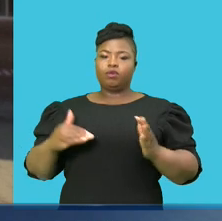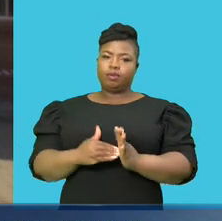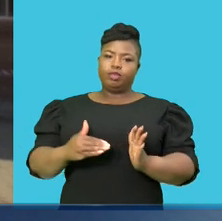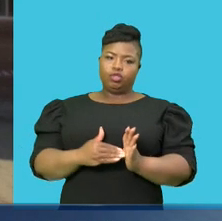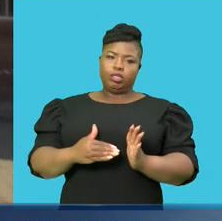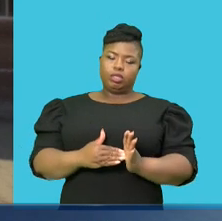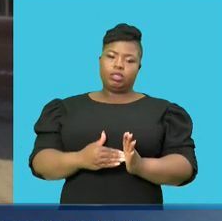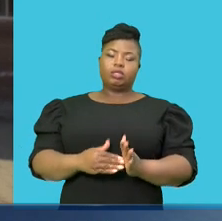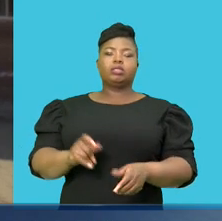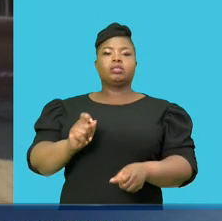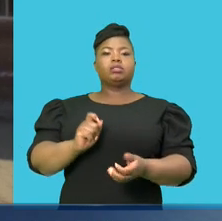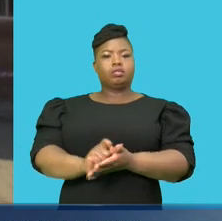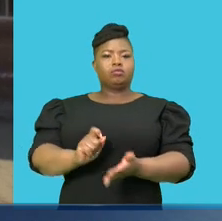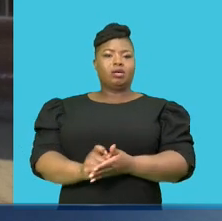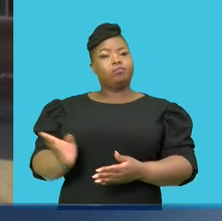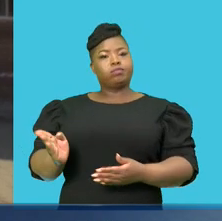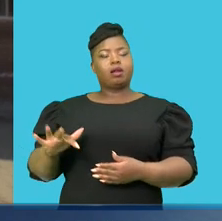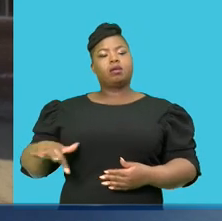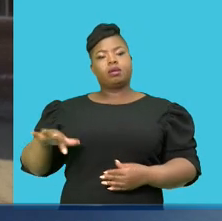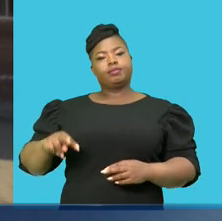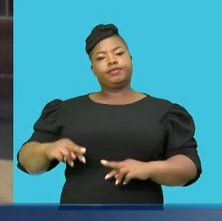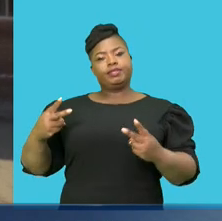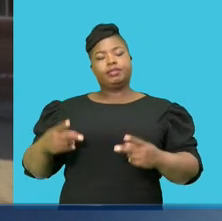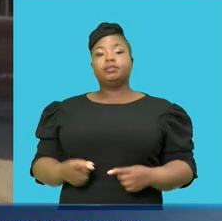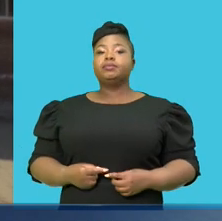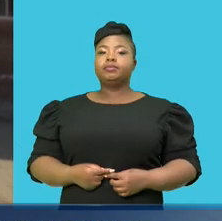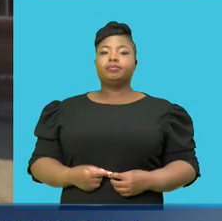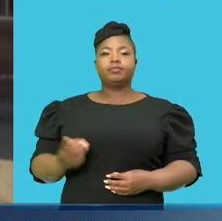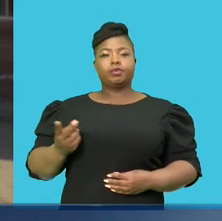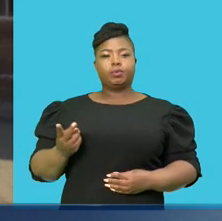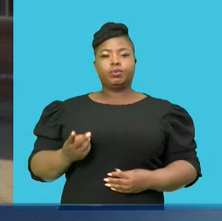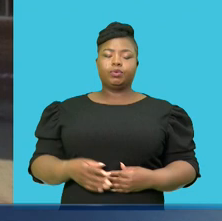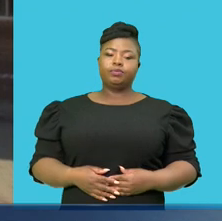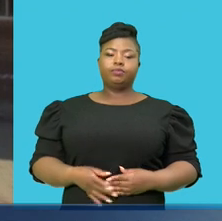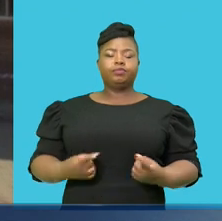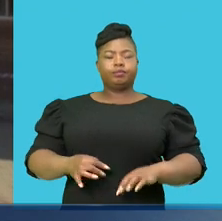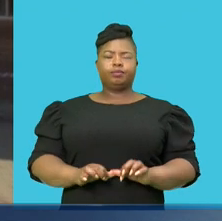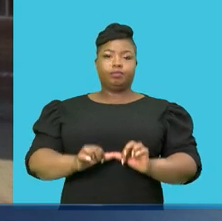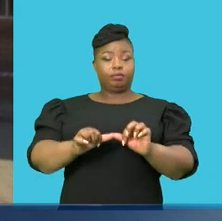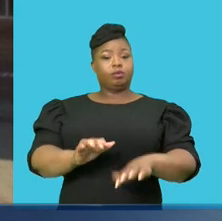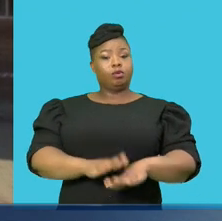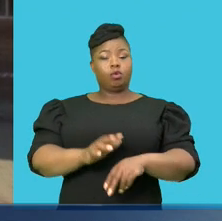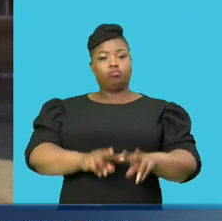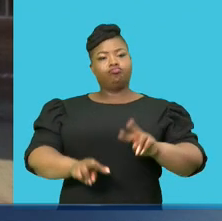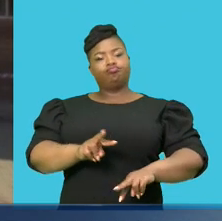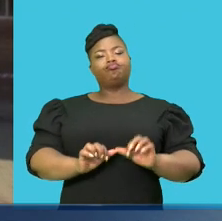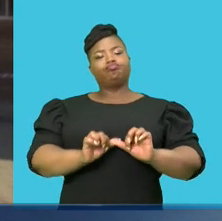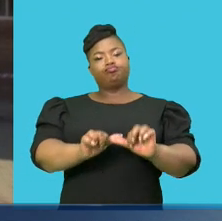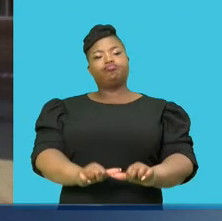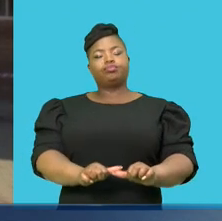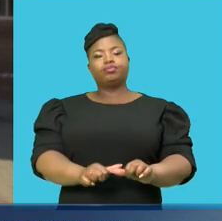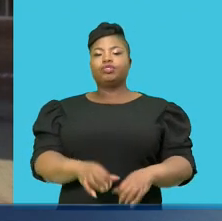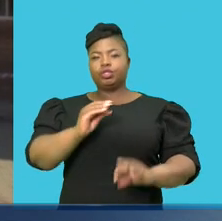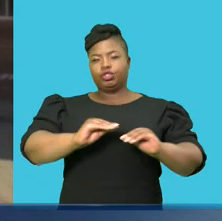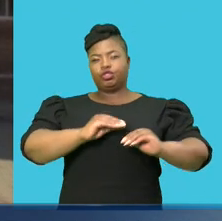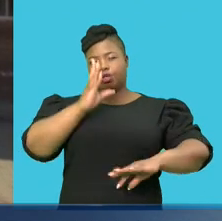they will be writing their prelims. But then also we will continue with the process of teaching and learning with